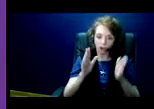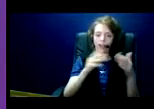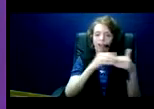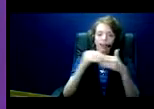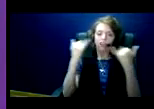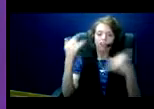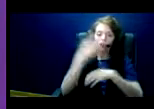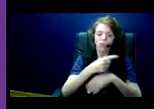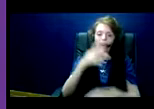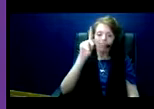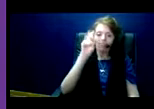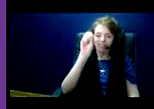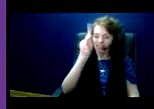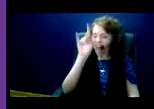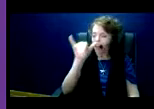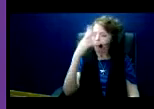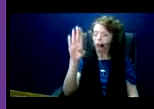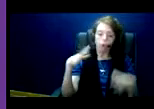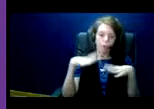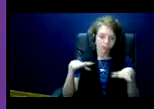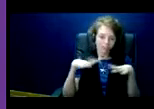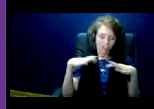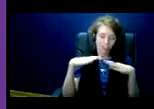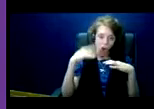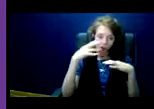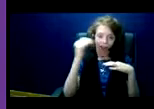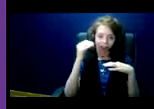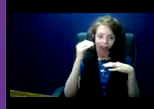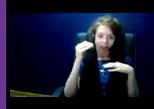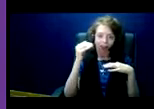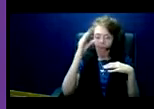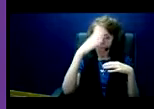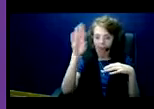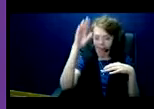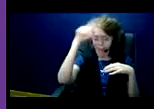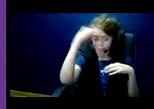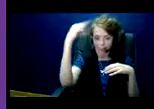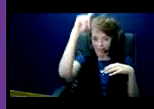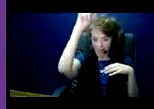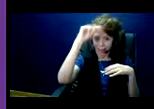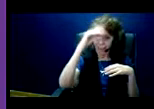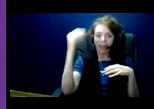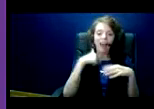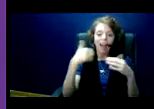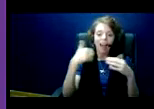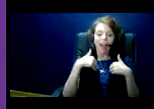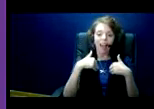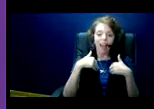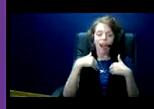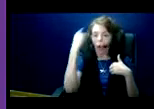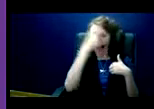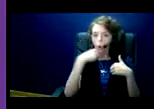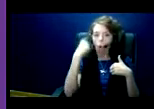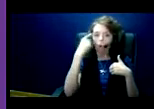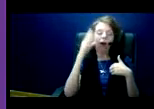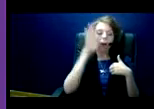a sky blue Collab t-shirt and a satin black cap. And I have an oval face. I'm brown